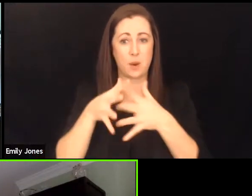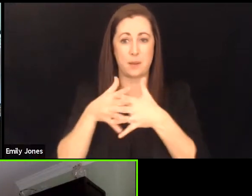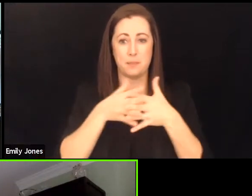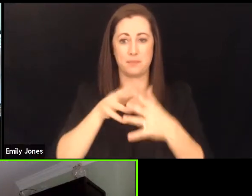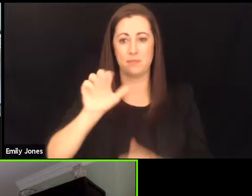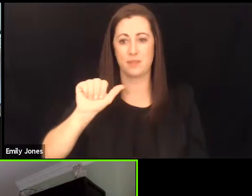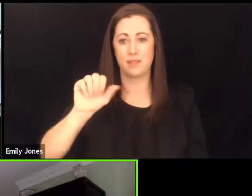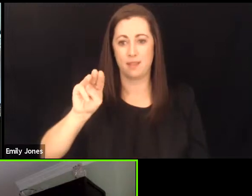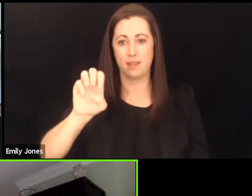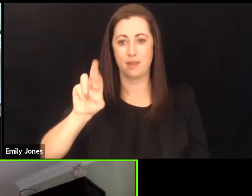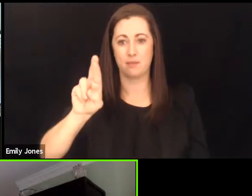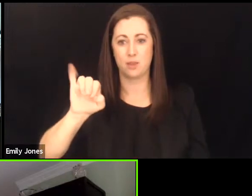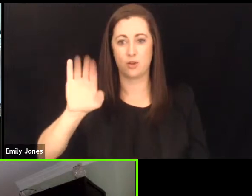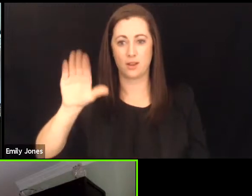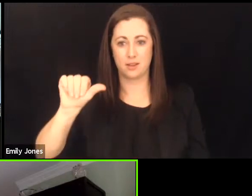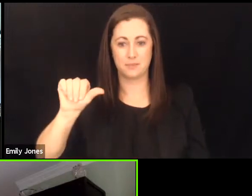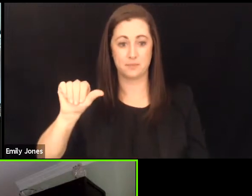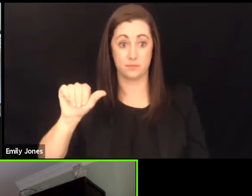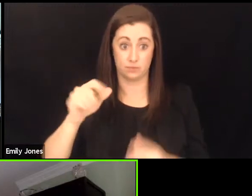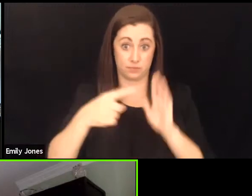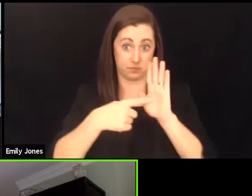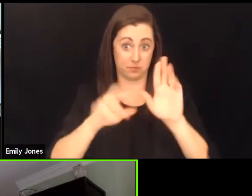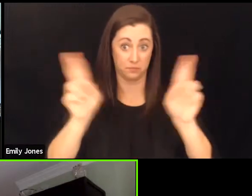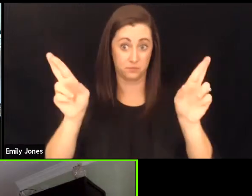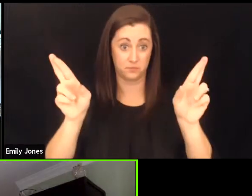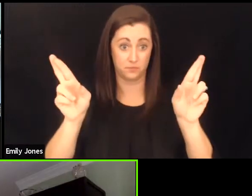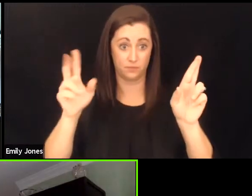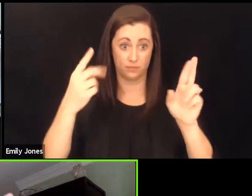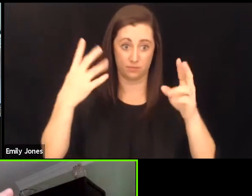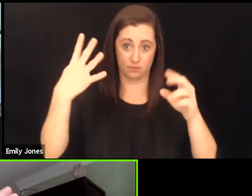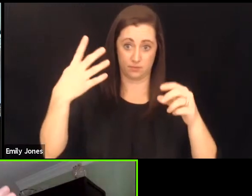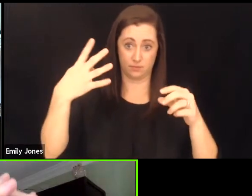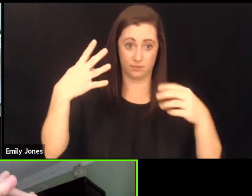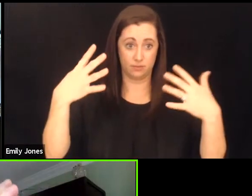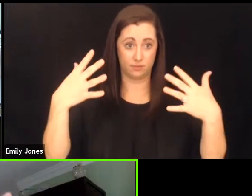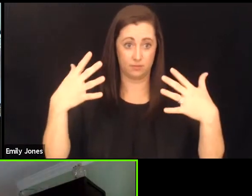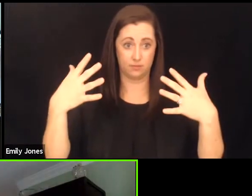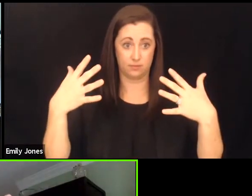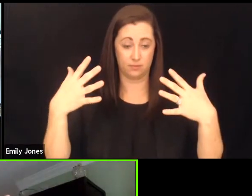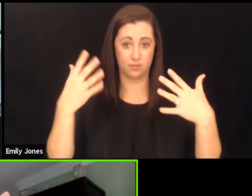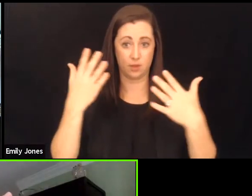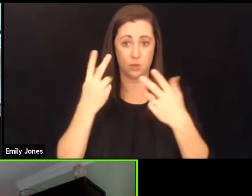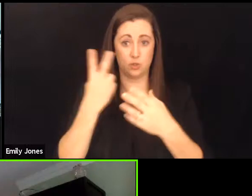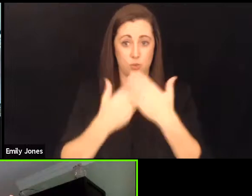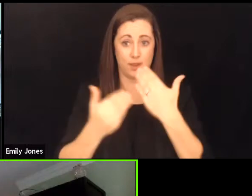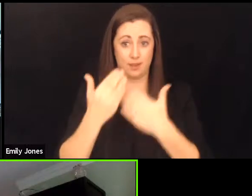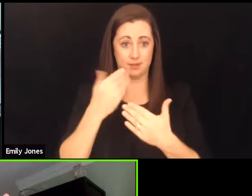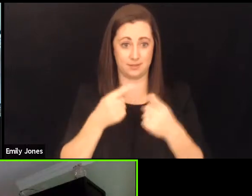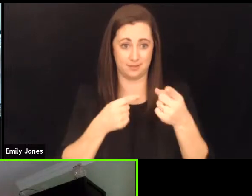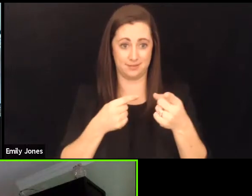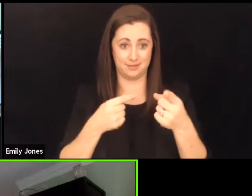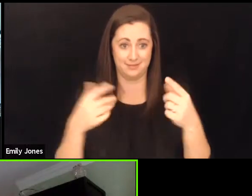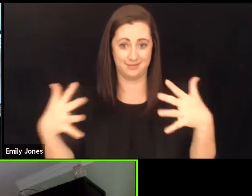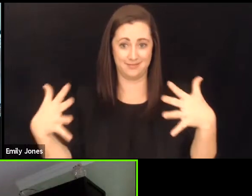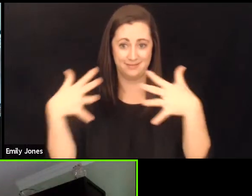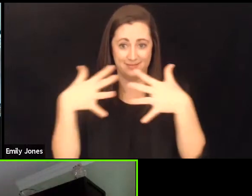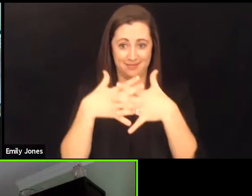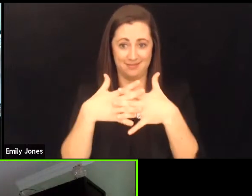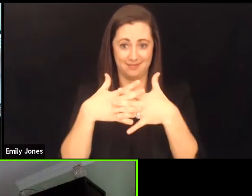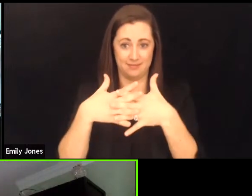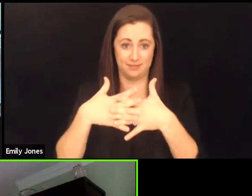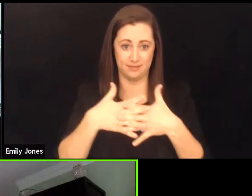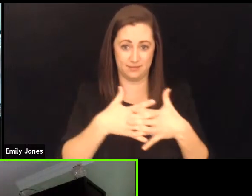America. And here it is. You take your two hands and you put your fingers together like this, right? Put all your fingers and